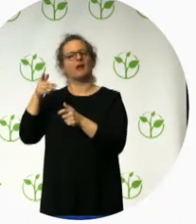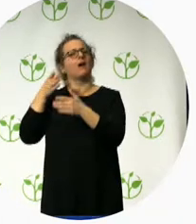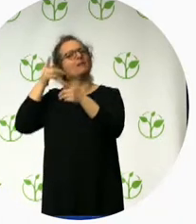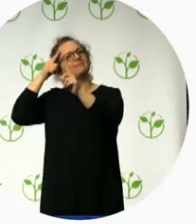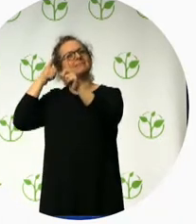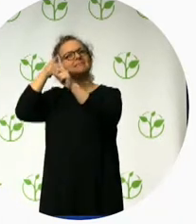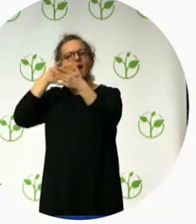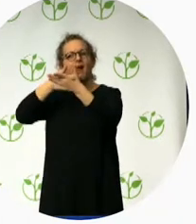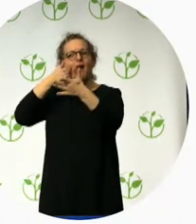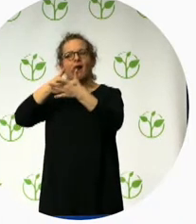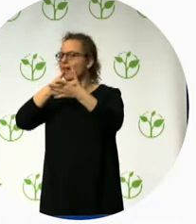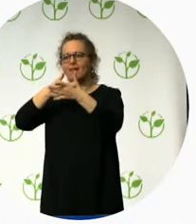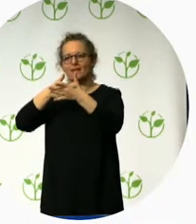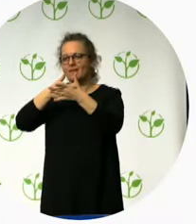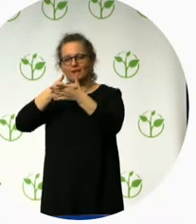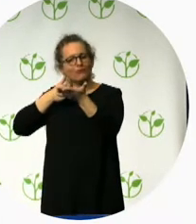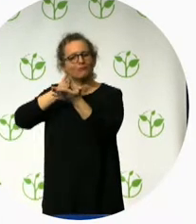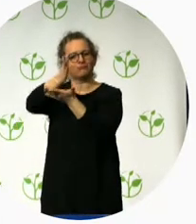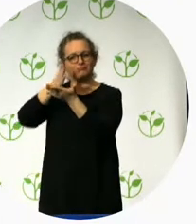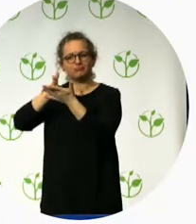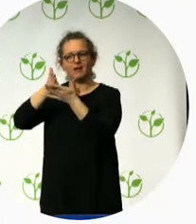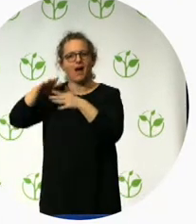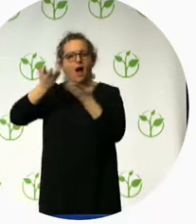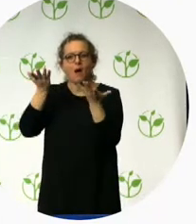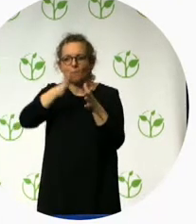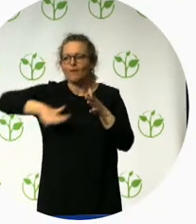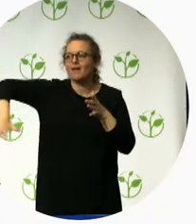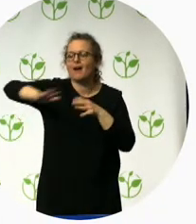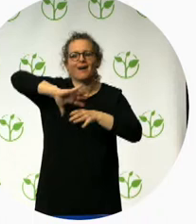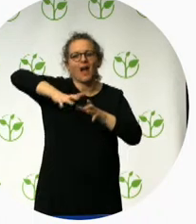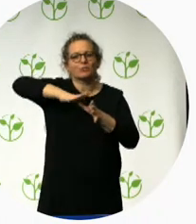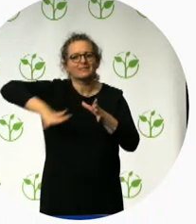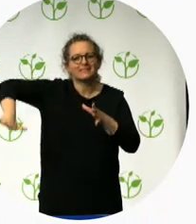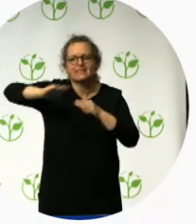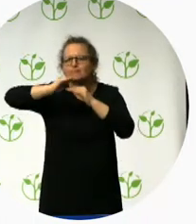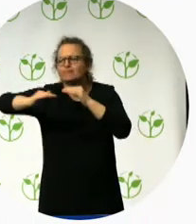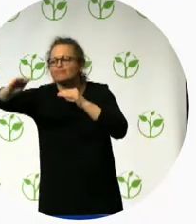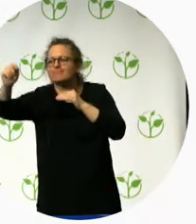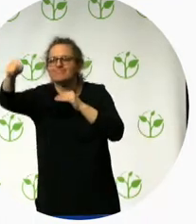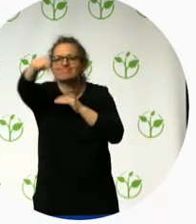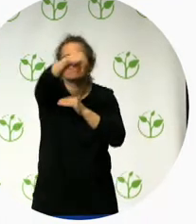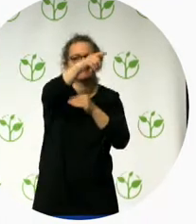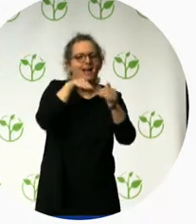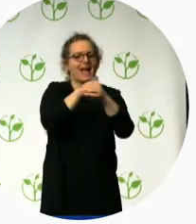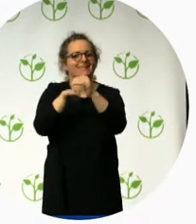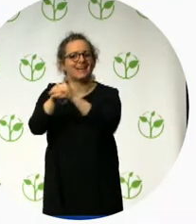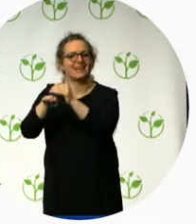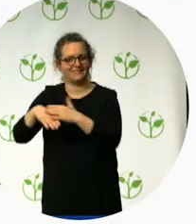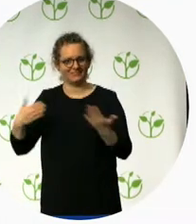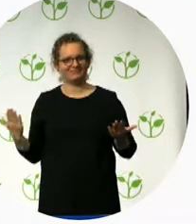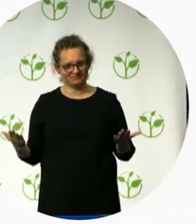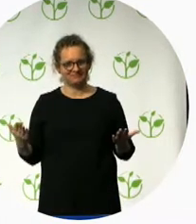to you. Thank you, Rob. So I'm Lasanti. I'm a lawyer by